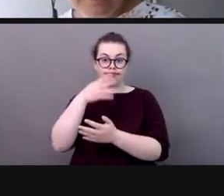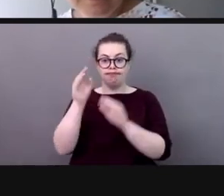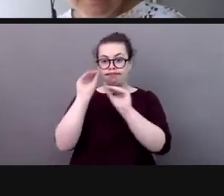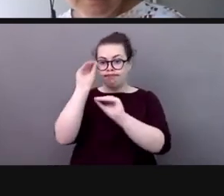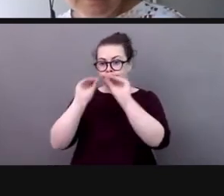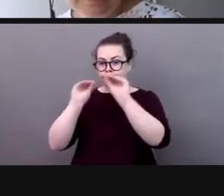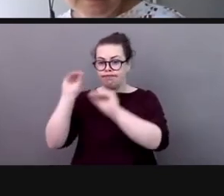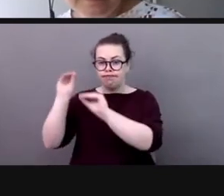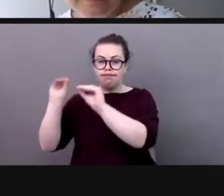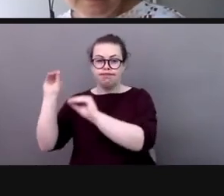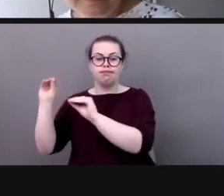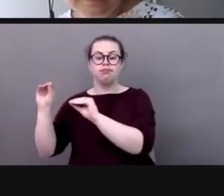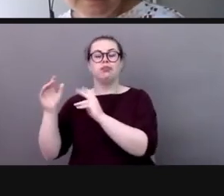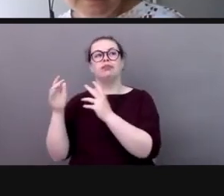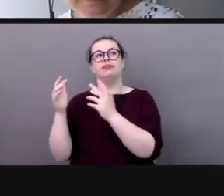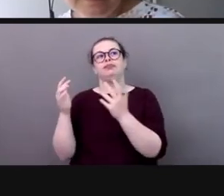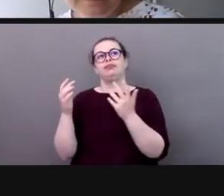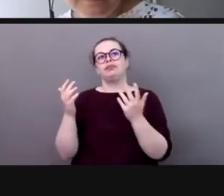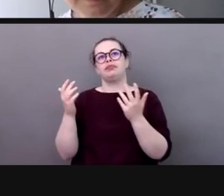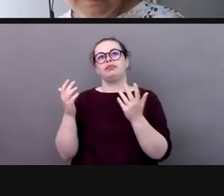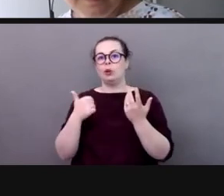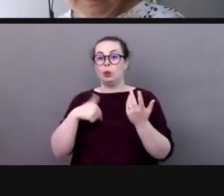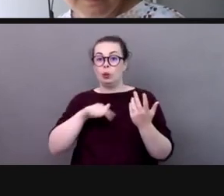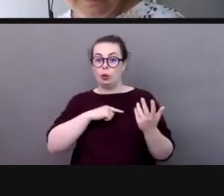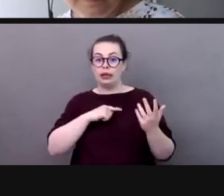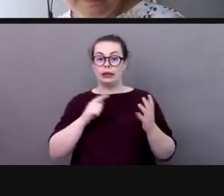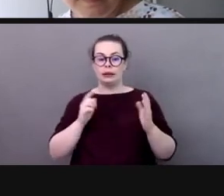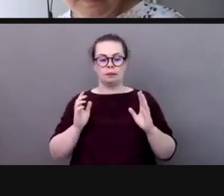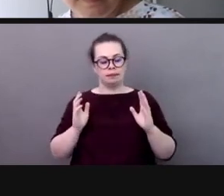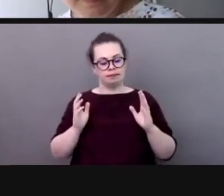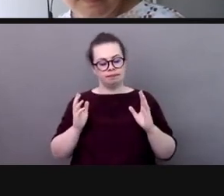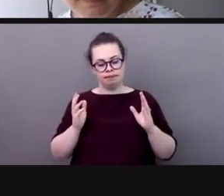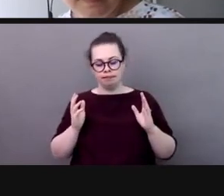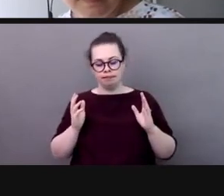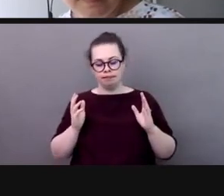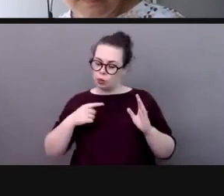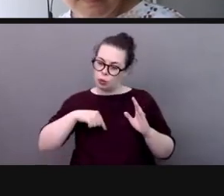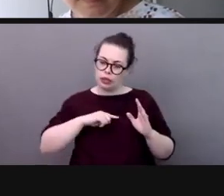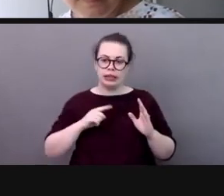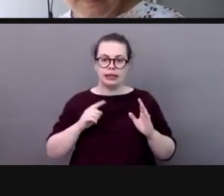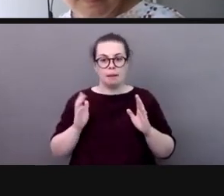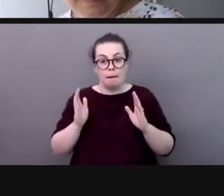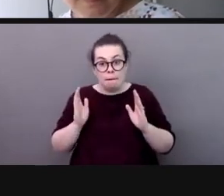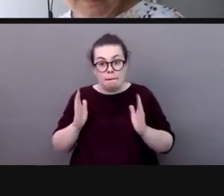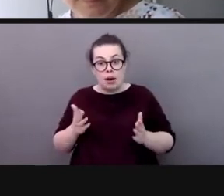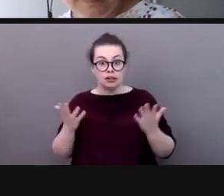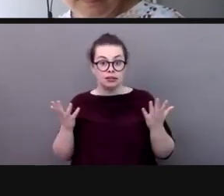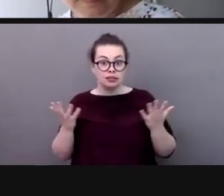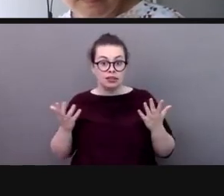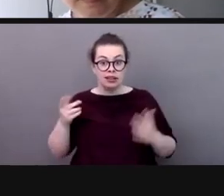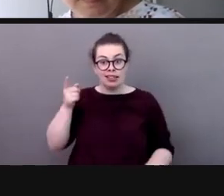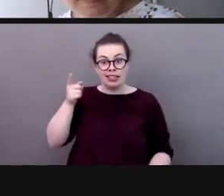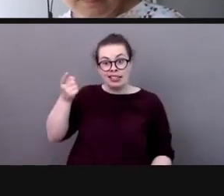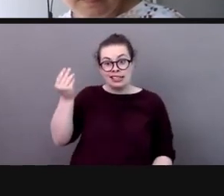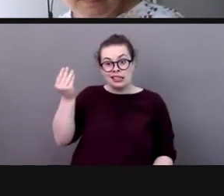there's we have to make sure that the money is used